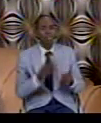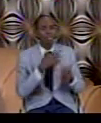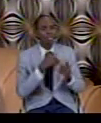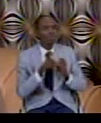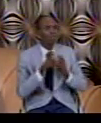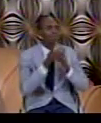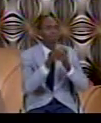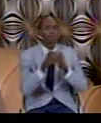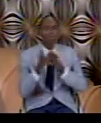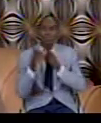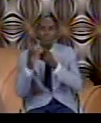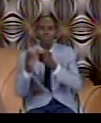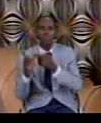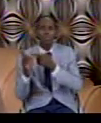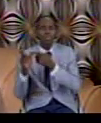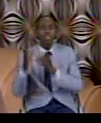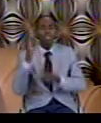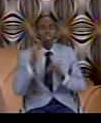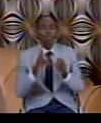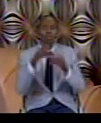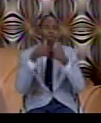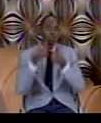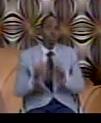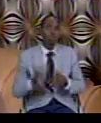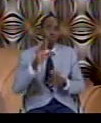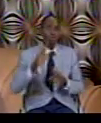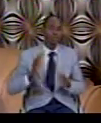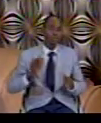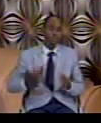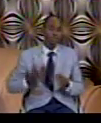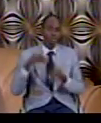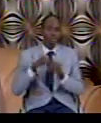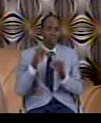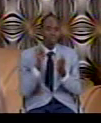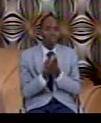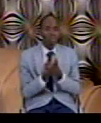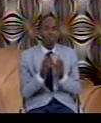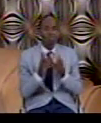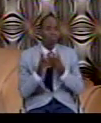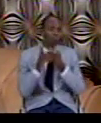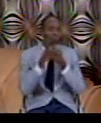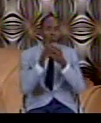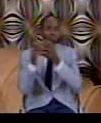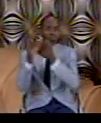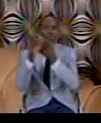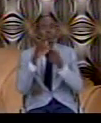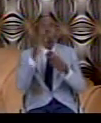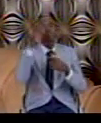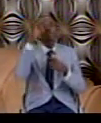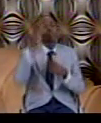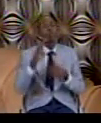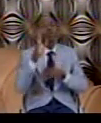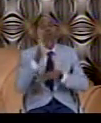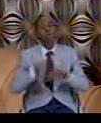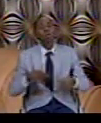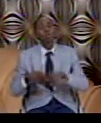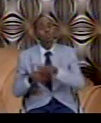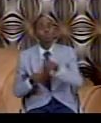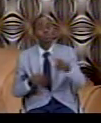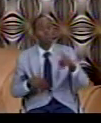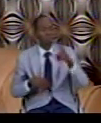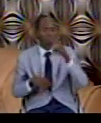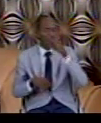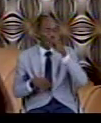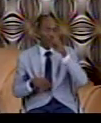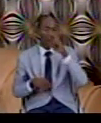running. If you lose your soul in that pursuit, God calls you a fool. Thou